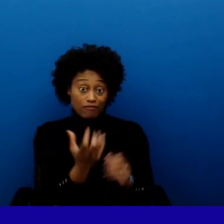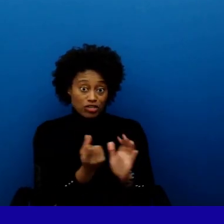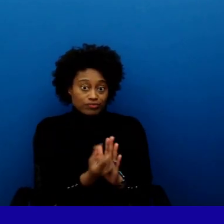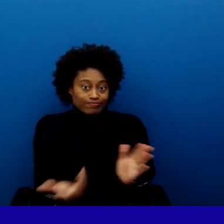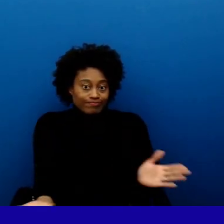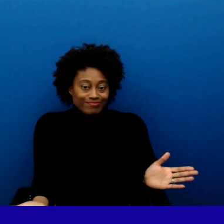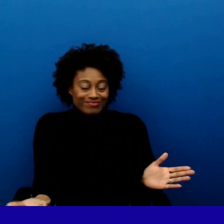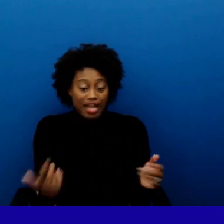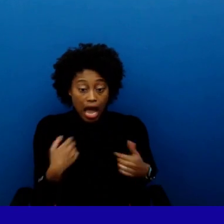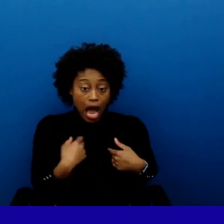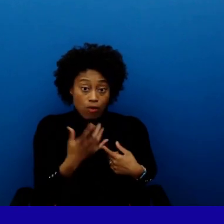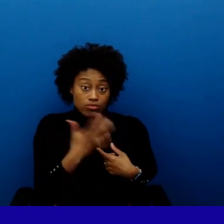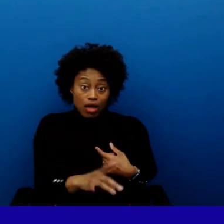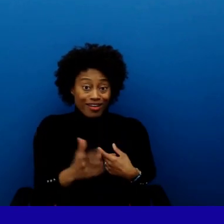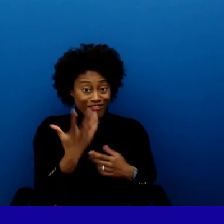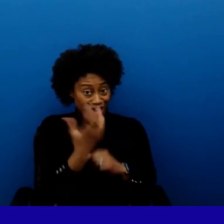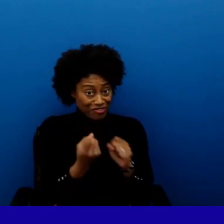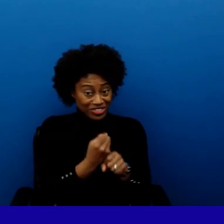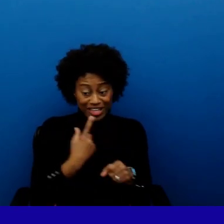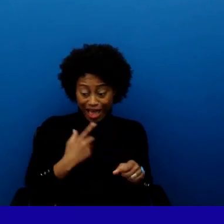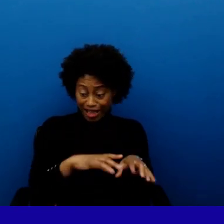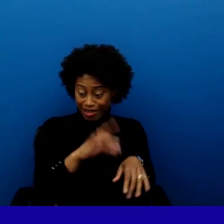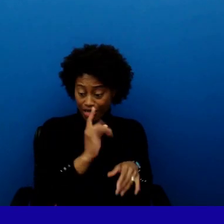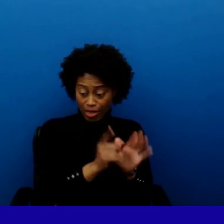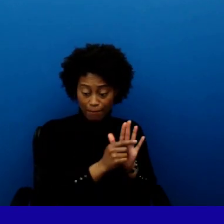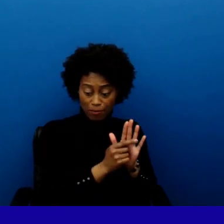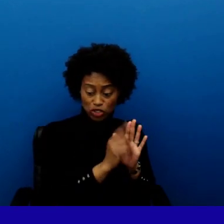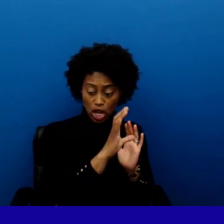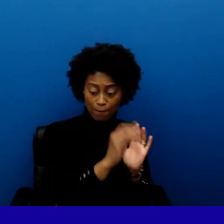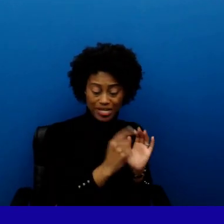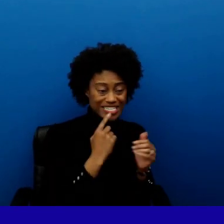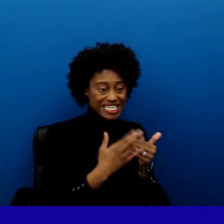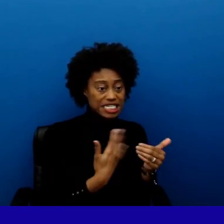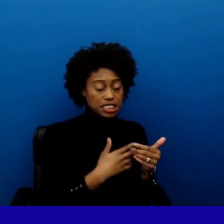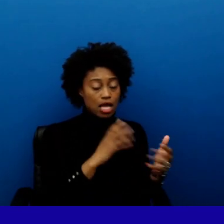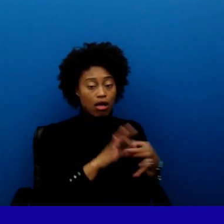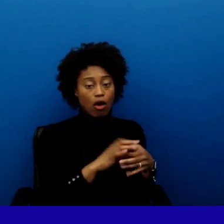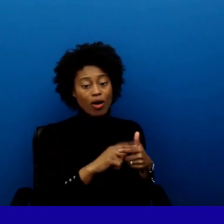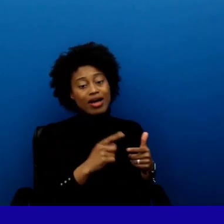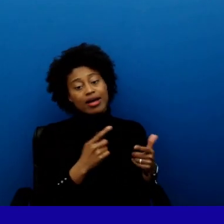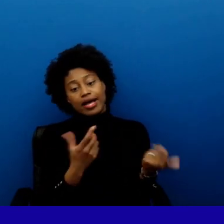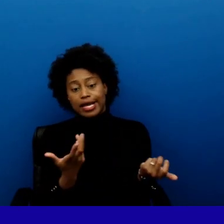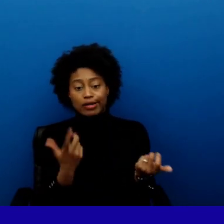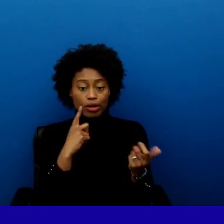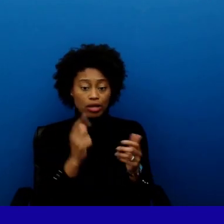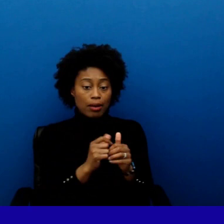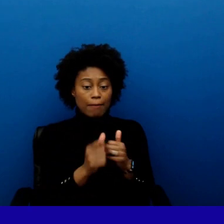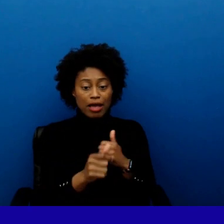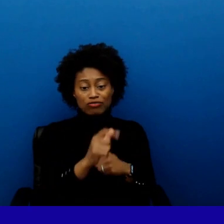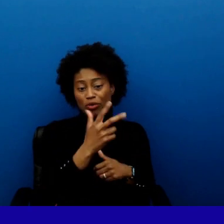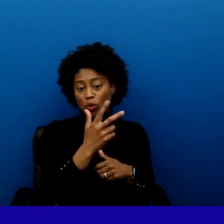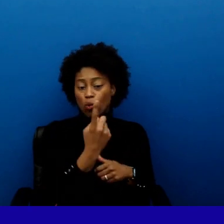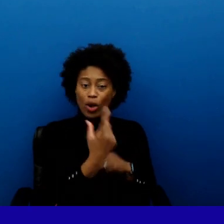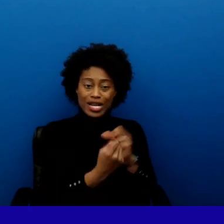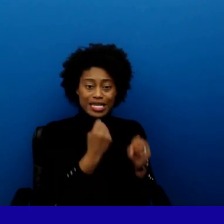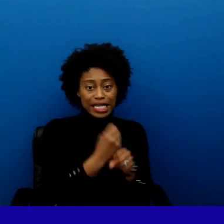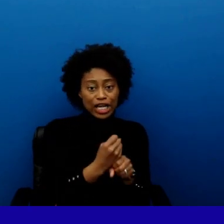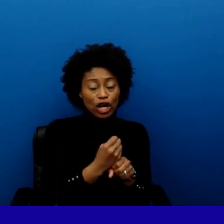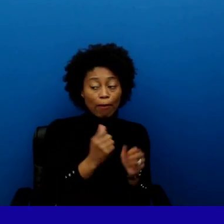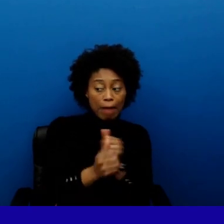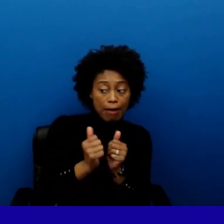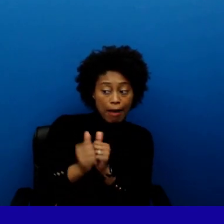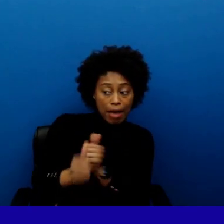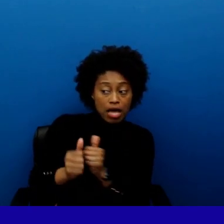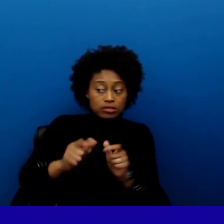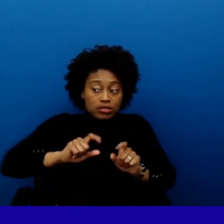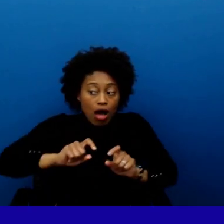if I lucked out, I found a publisher really easily. It went to press in 1 year. Normally it takes 3 years if you go publishing for a cookbook.